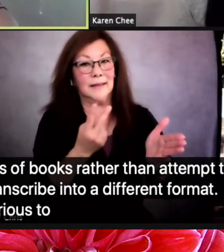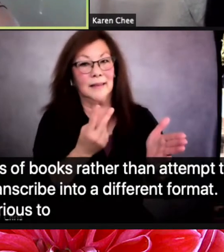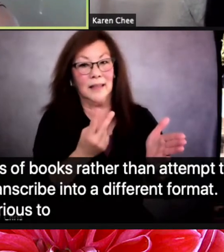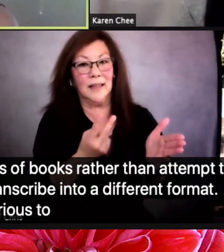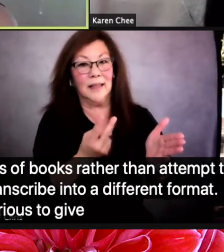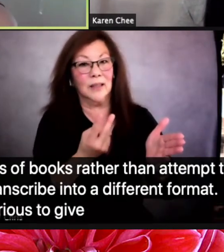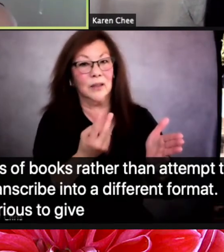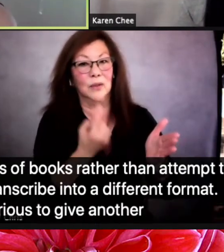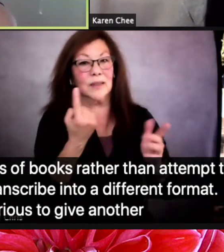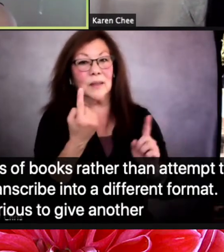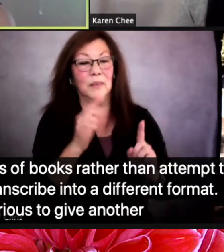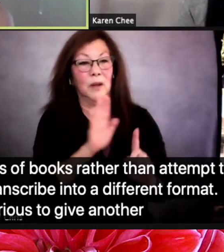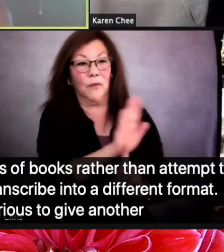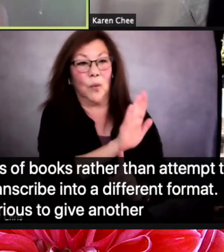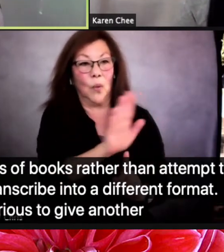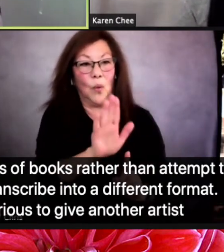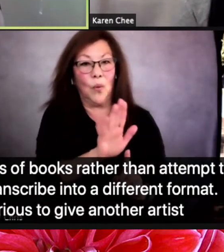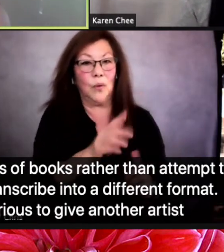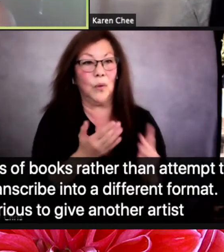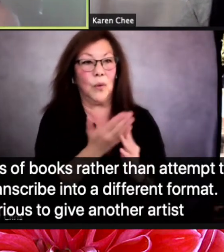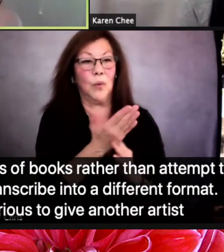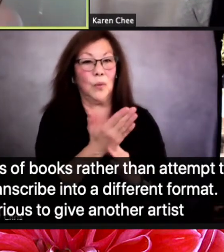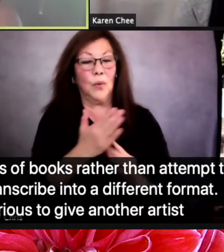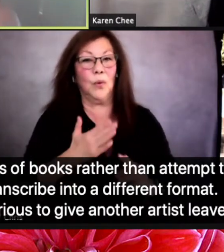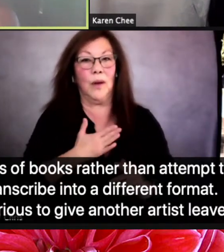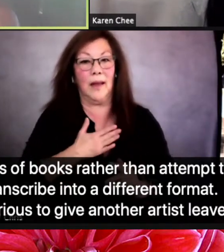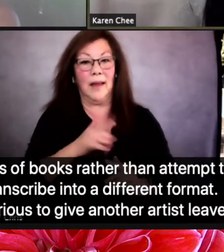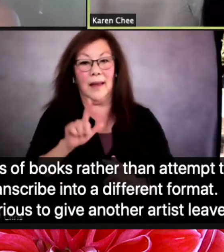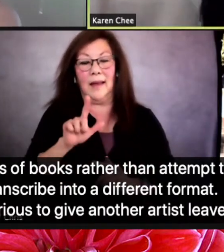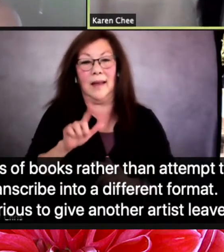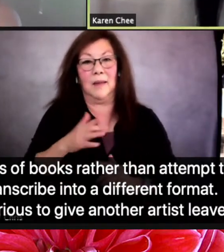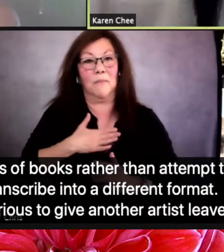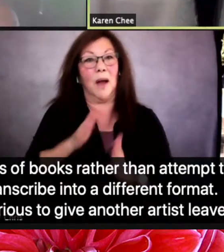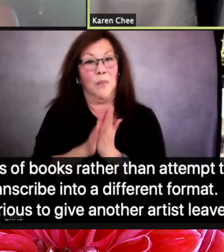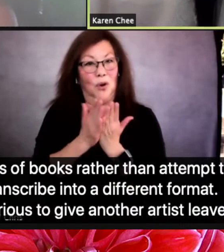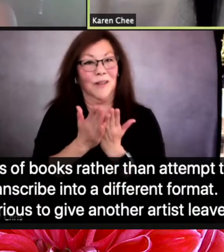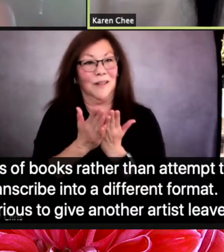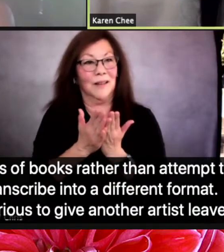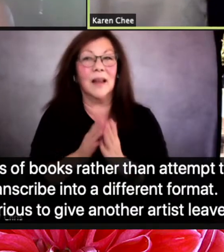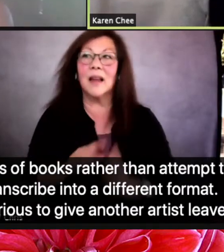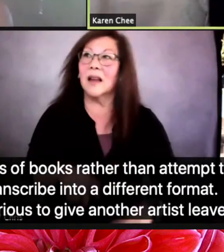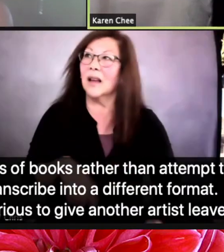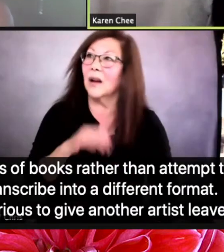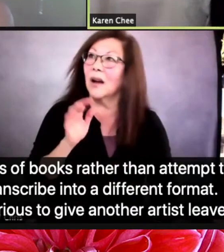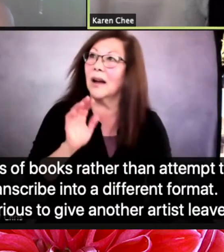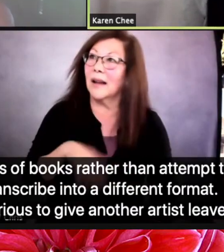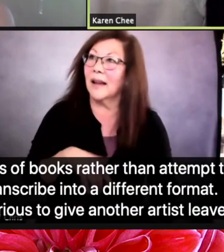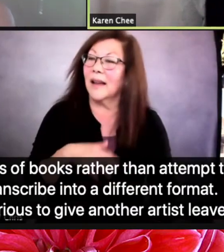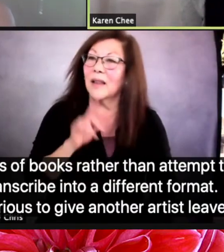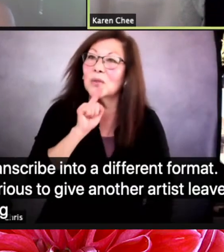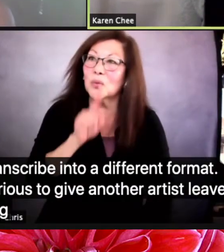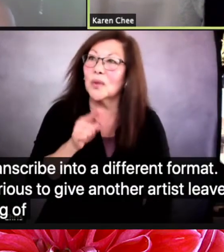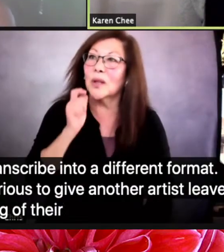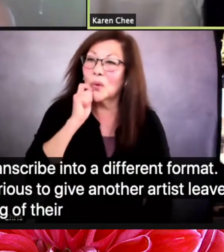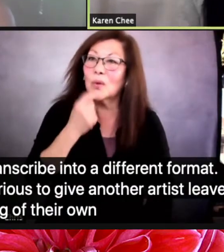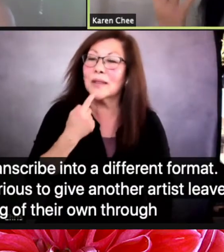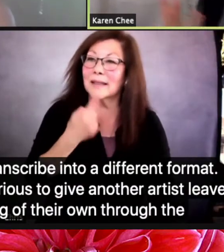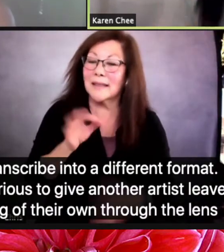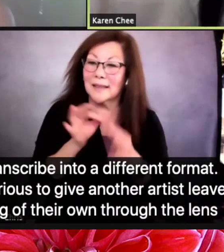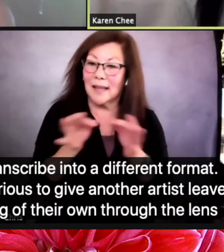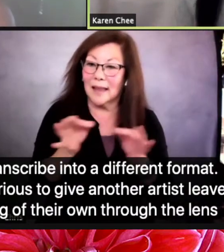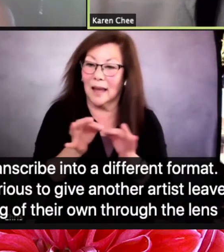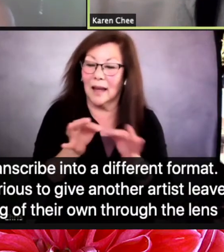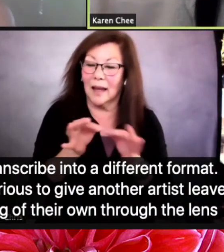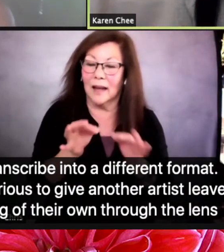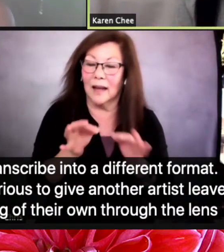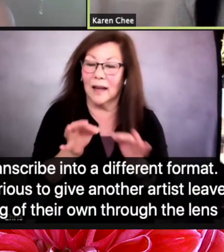into something of their own through the lens of my book. Yeah. Oh, that's such a really good way of putting it. I feel like that was also very separately.